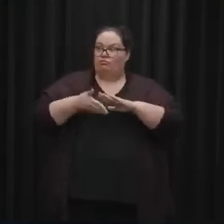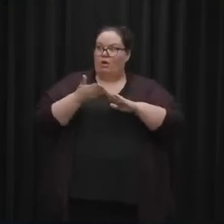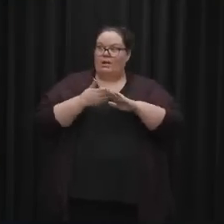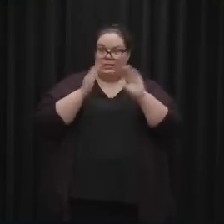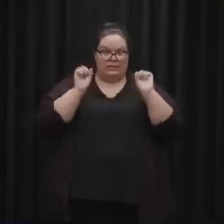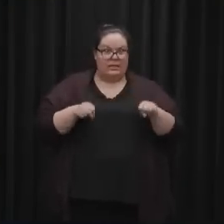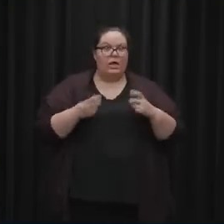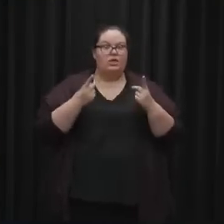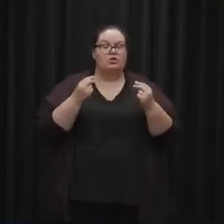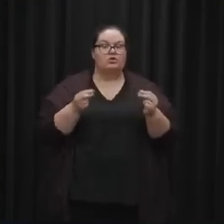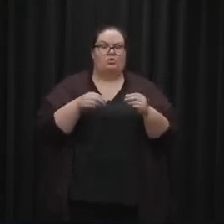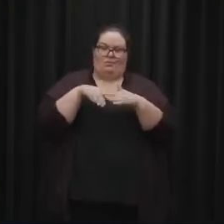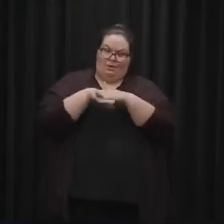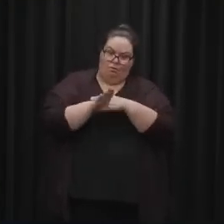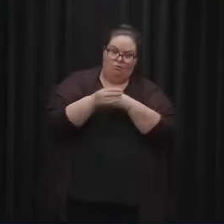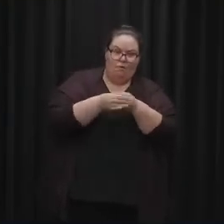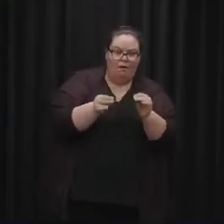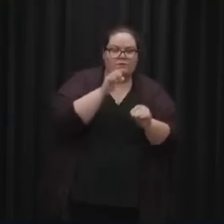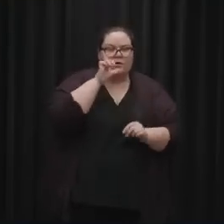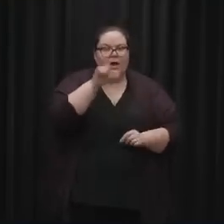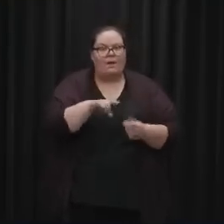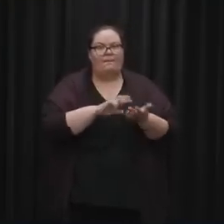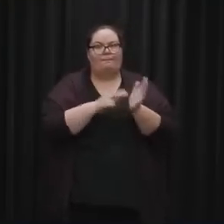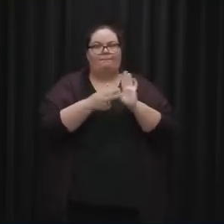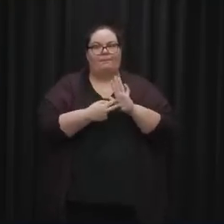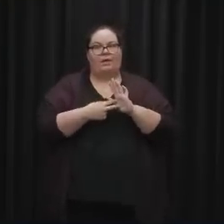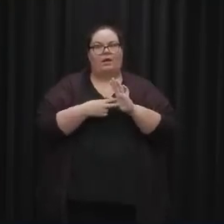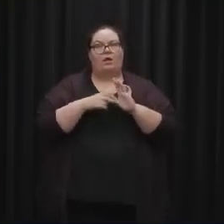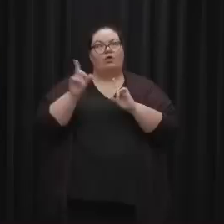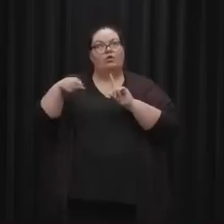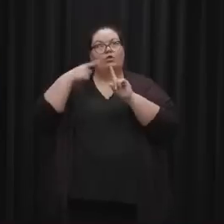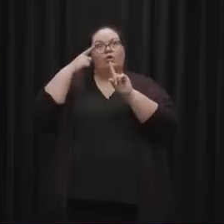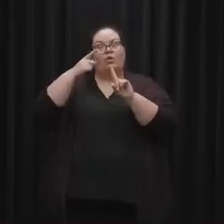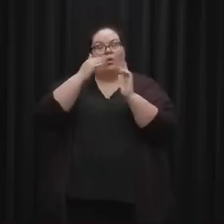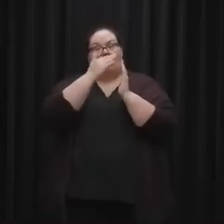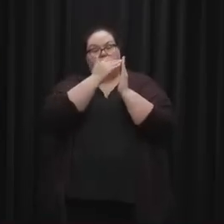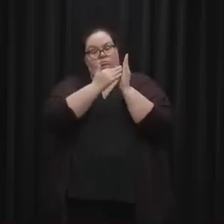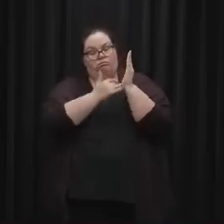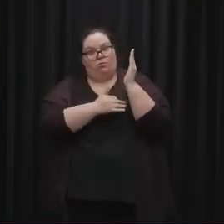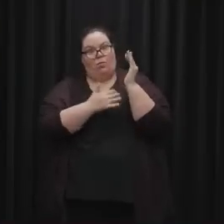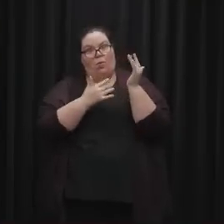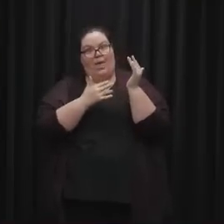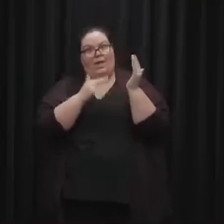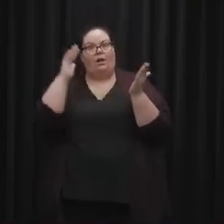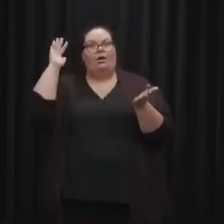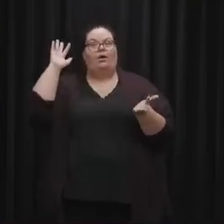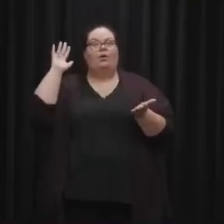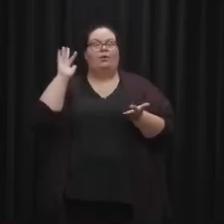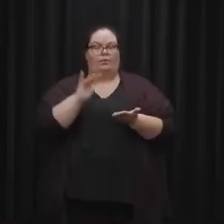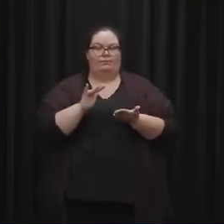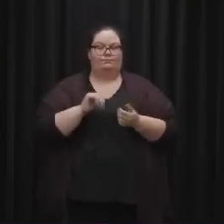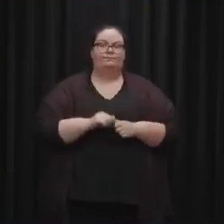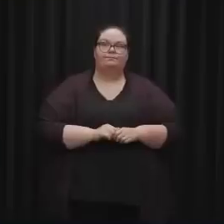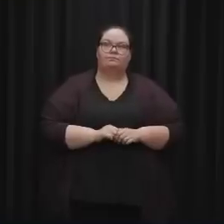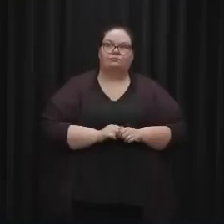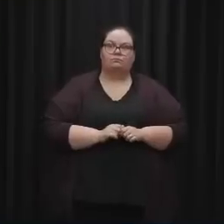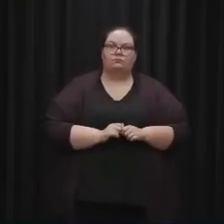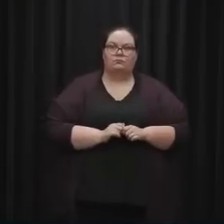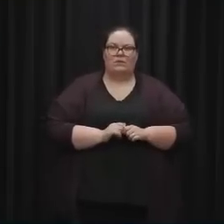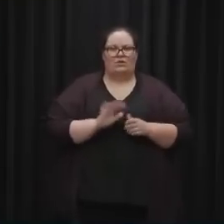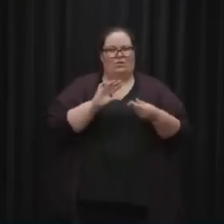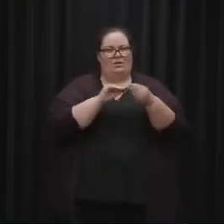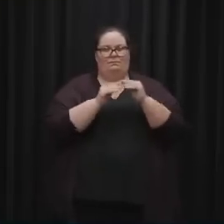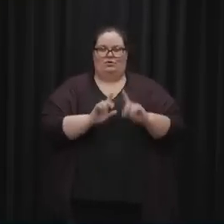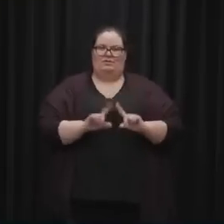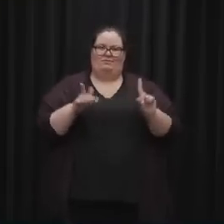running and accounting for a very high percentage of our total primary care access points. So I think that number is very